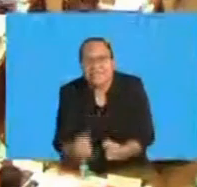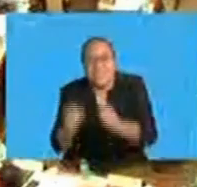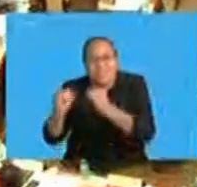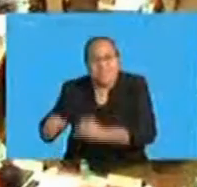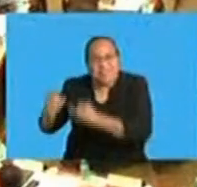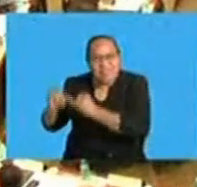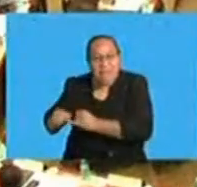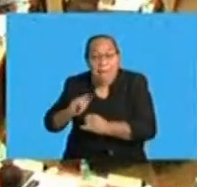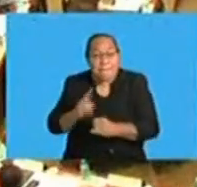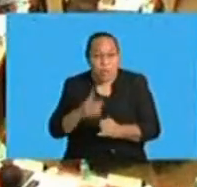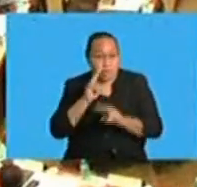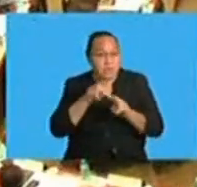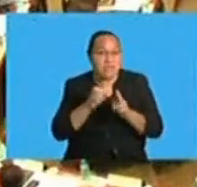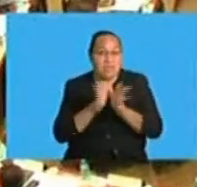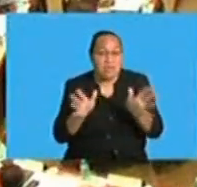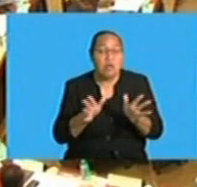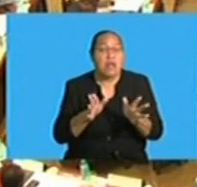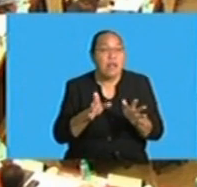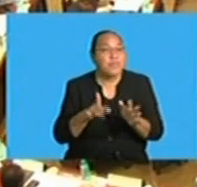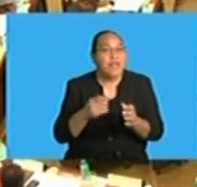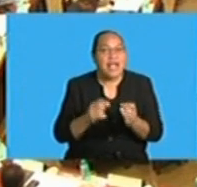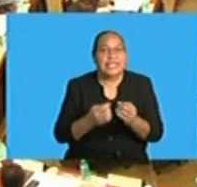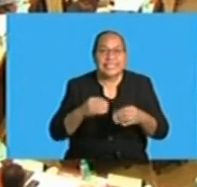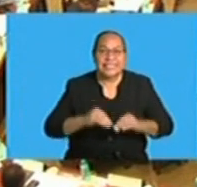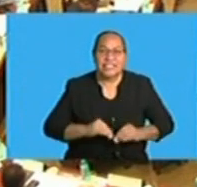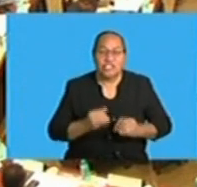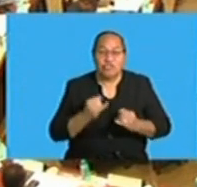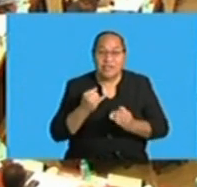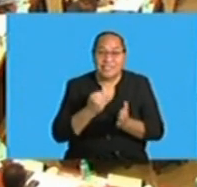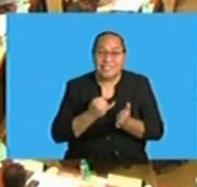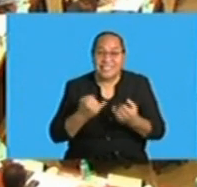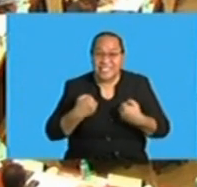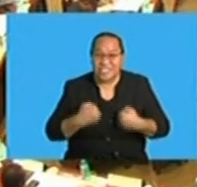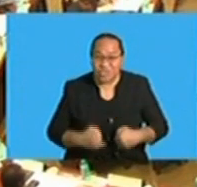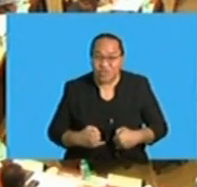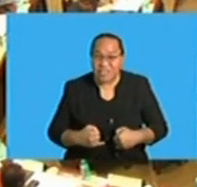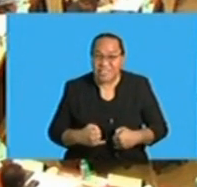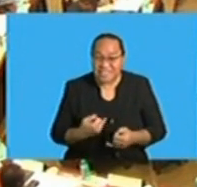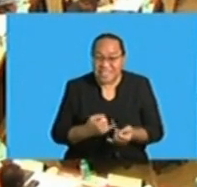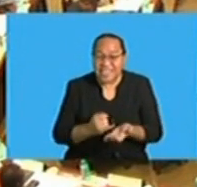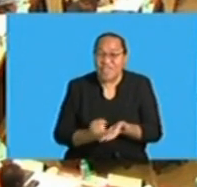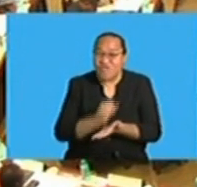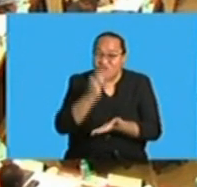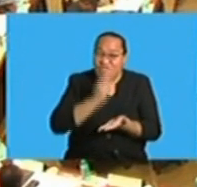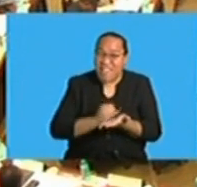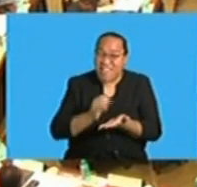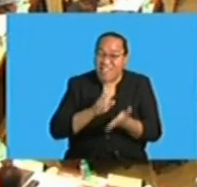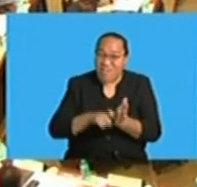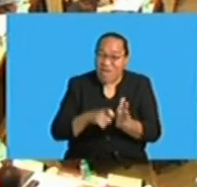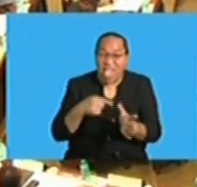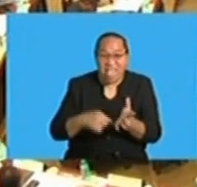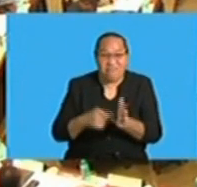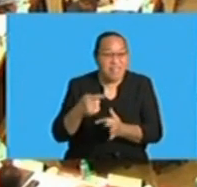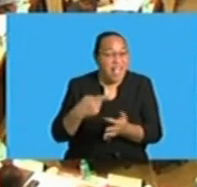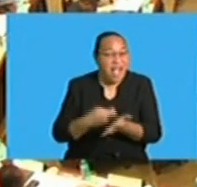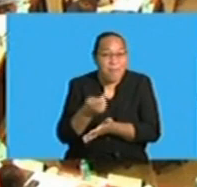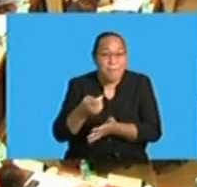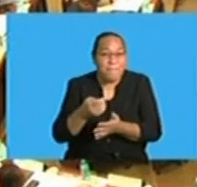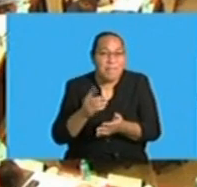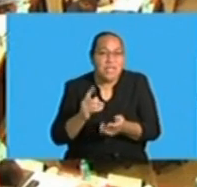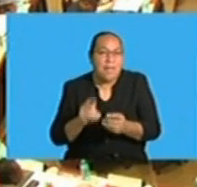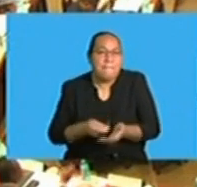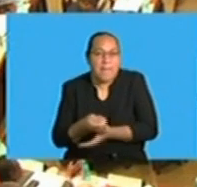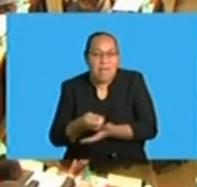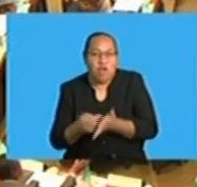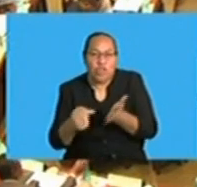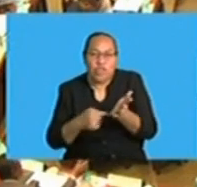rates now stabilized and normalized. We had a very high rate of interest rates being paid on term deposits, and